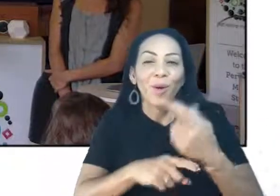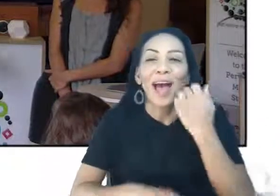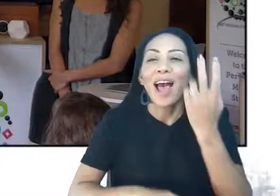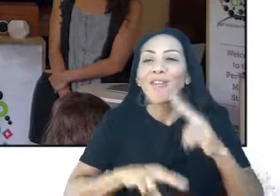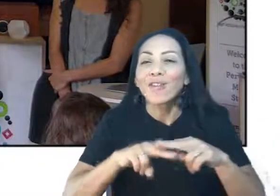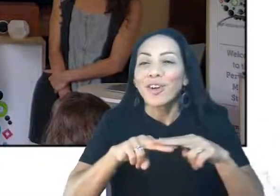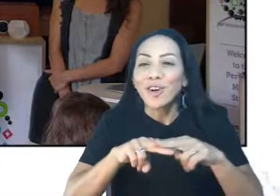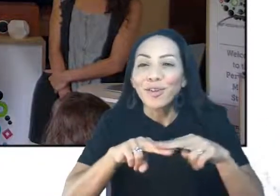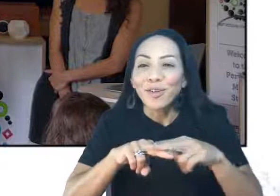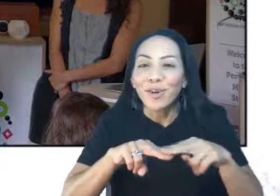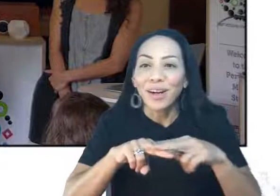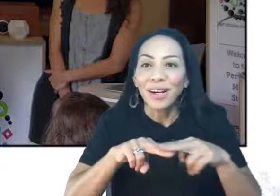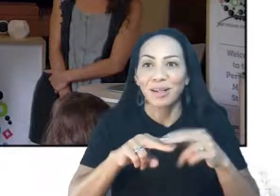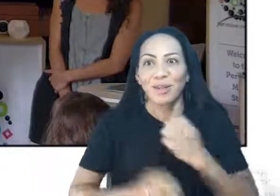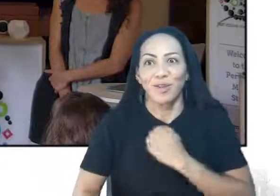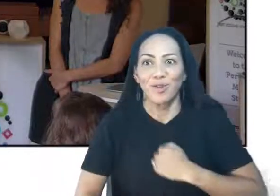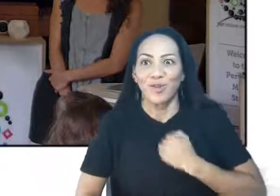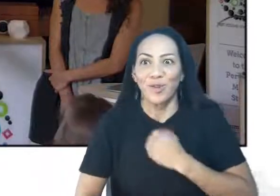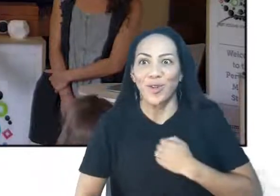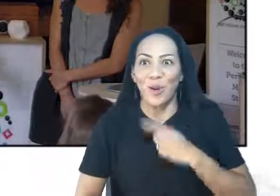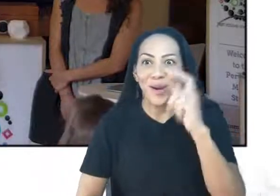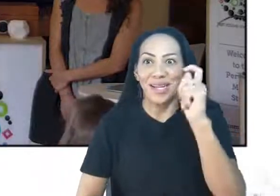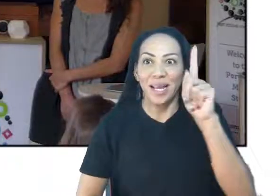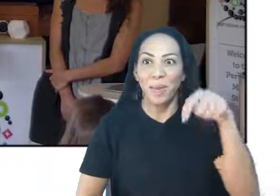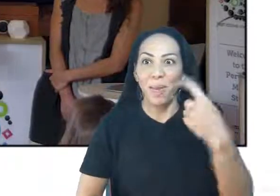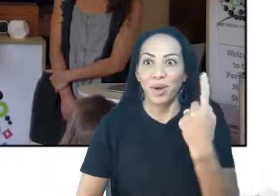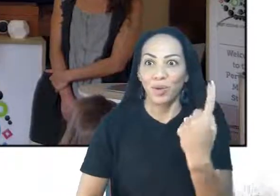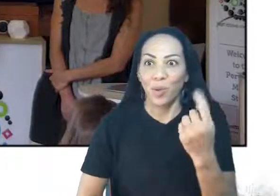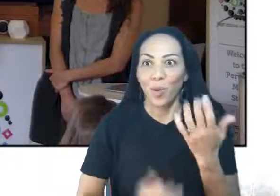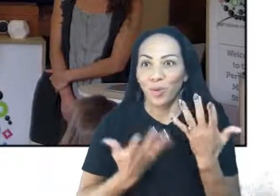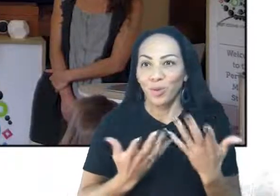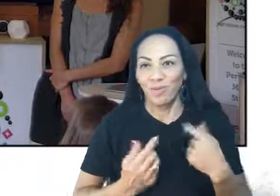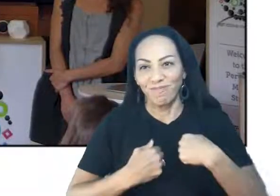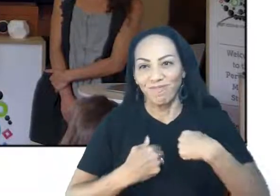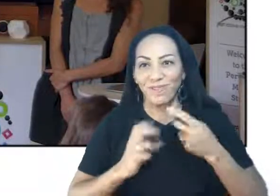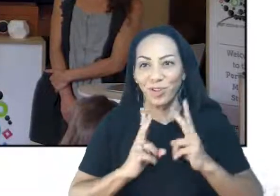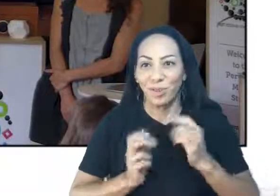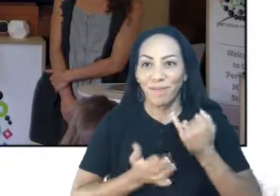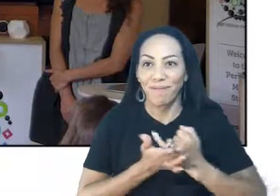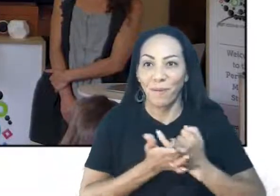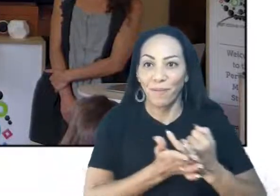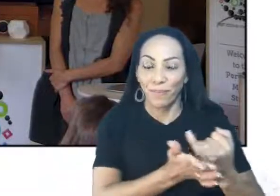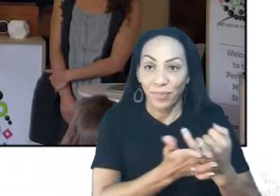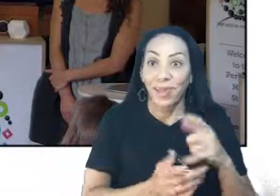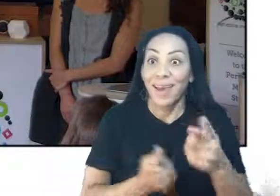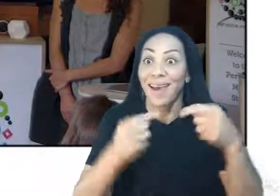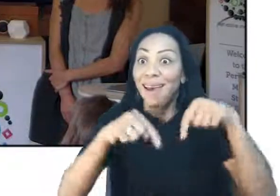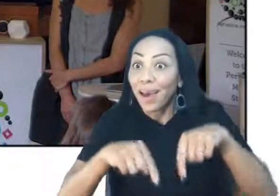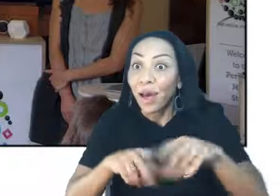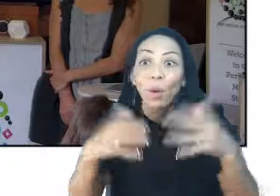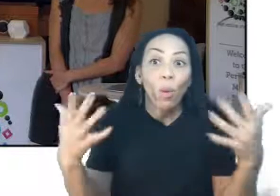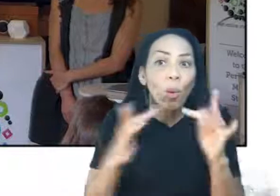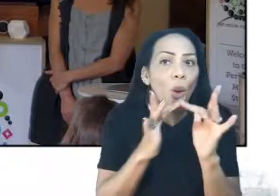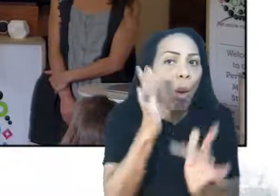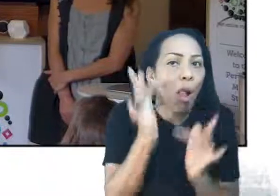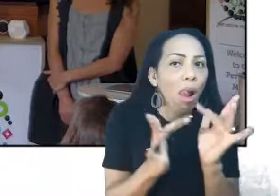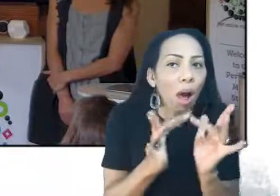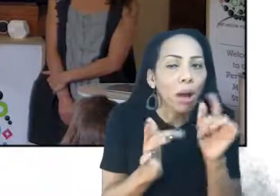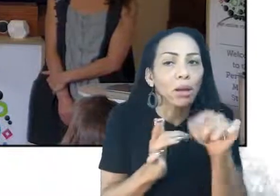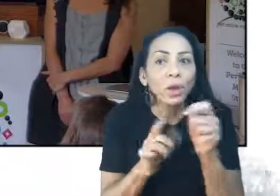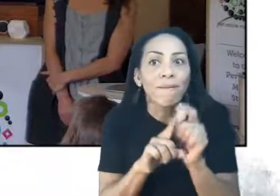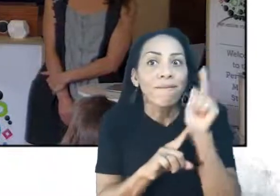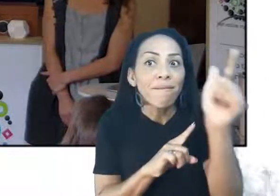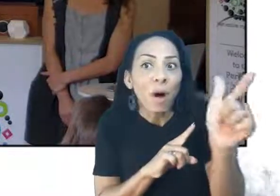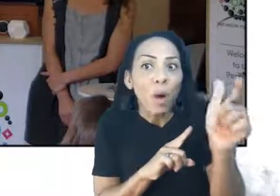10 past 1. Apologies for that. Both here in the building and live online. So whether you're in Bristol or you're far away, you can join in the